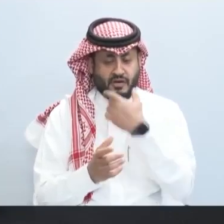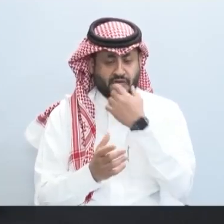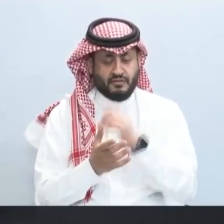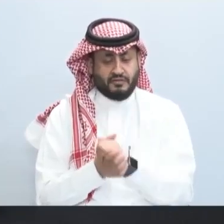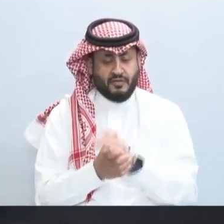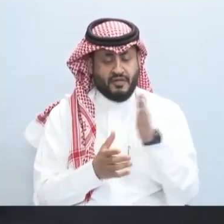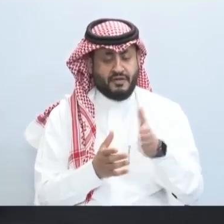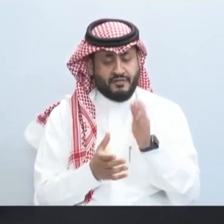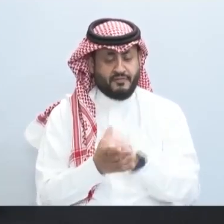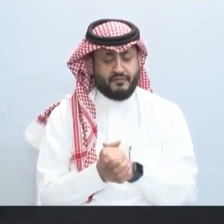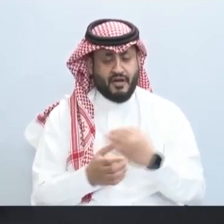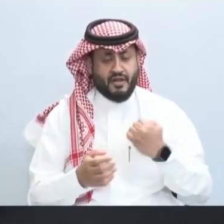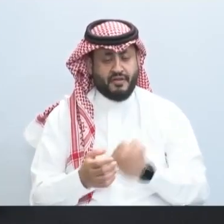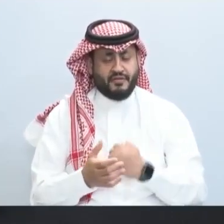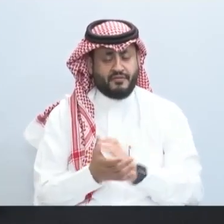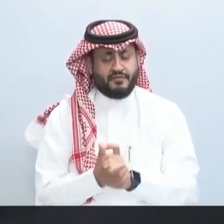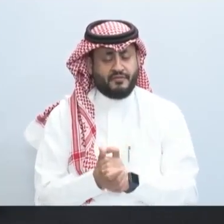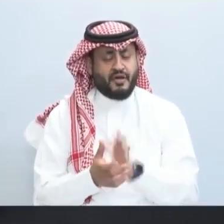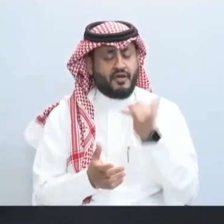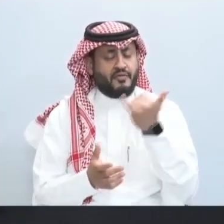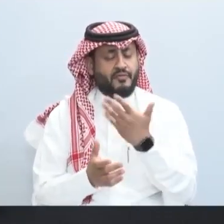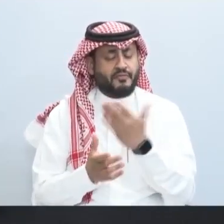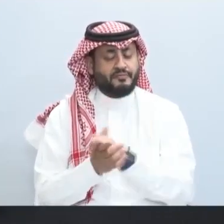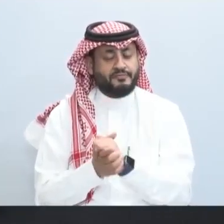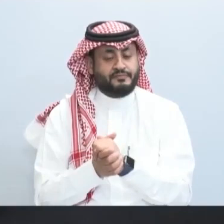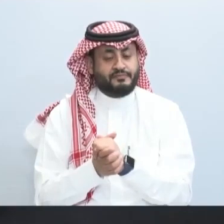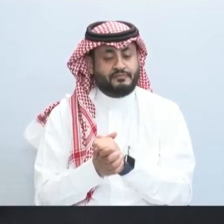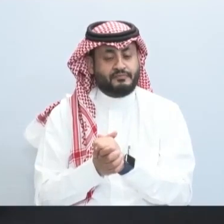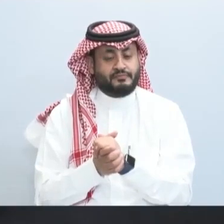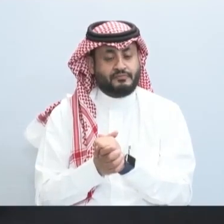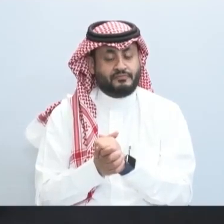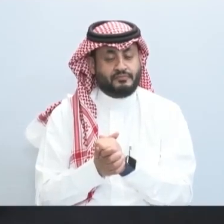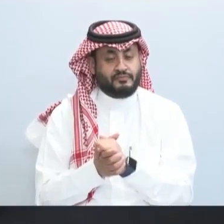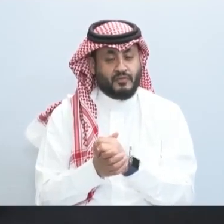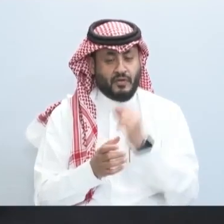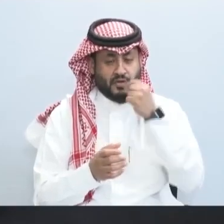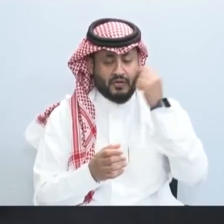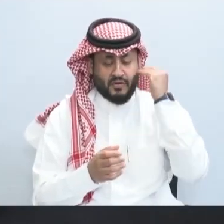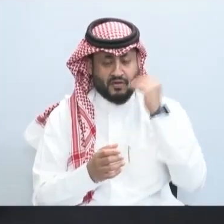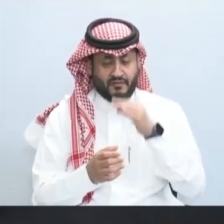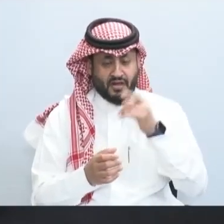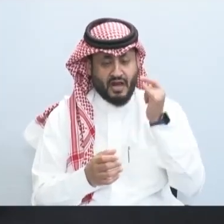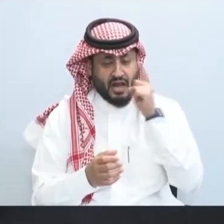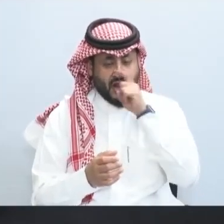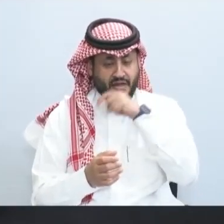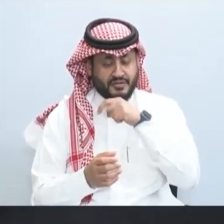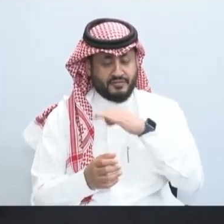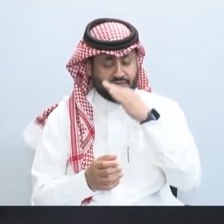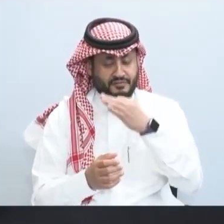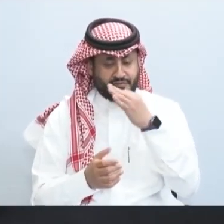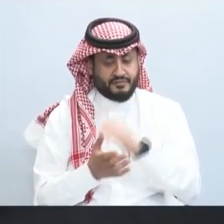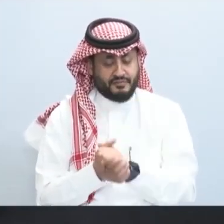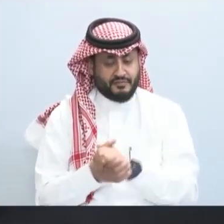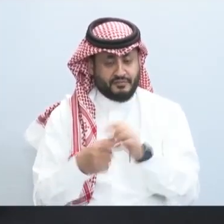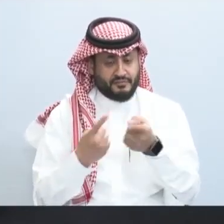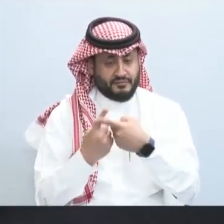I'm going to Najran. So what is important here is that he or she should say or should